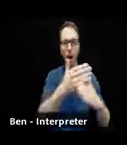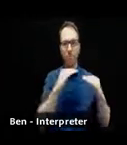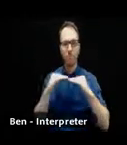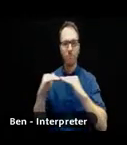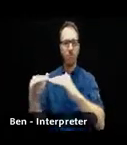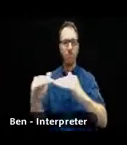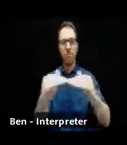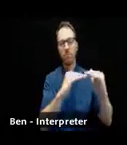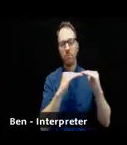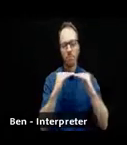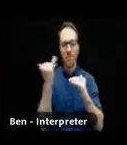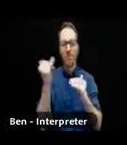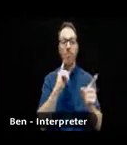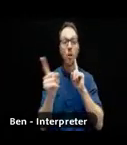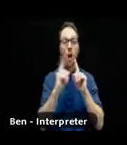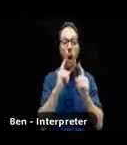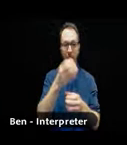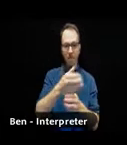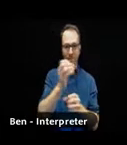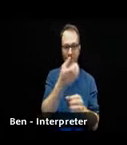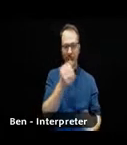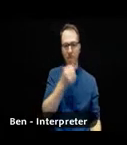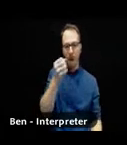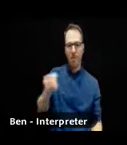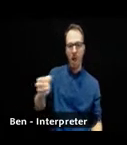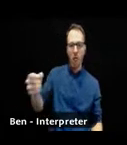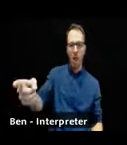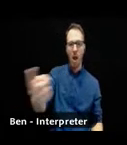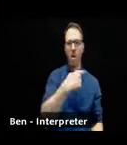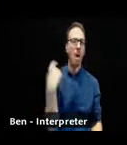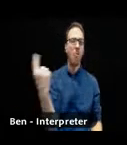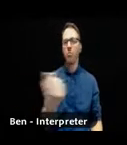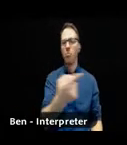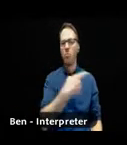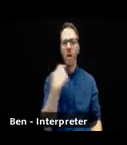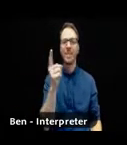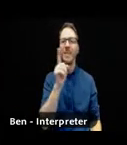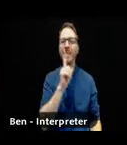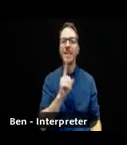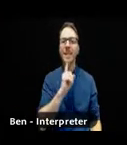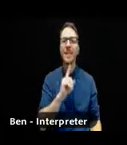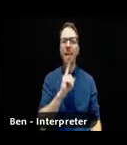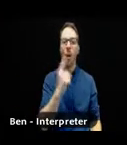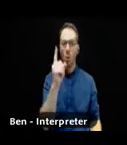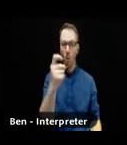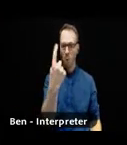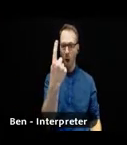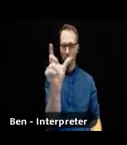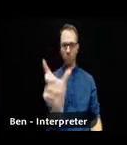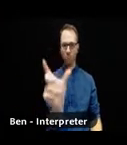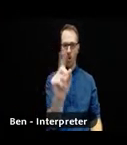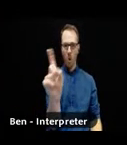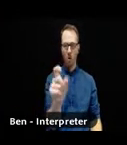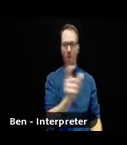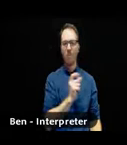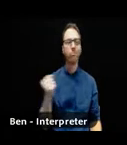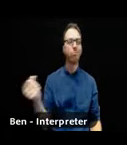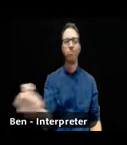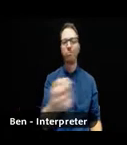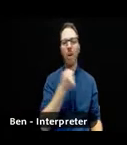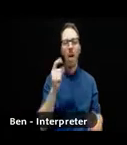And the talking piece can go around and around and around on a singular question until there's some sense of